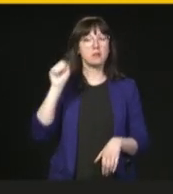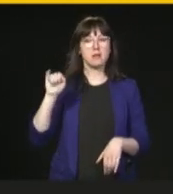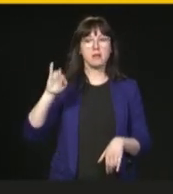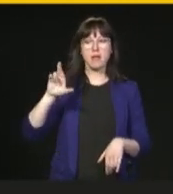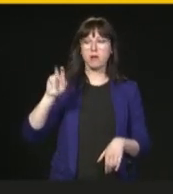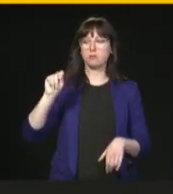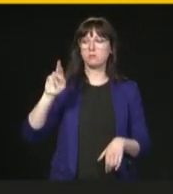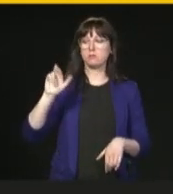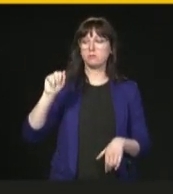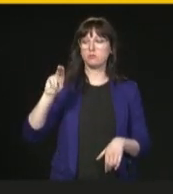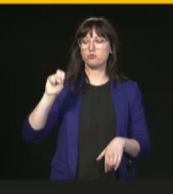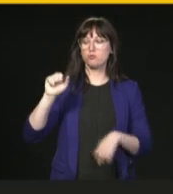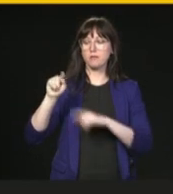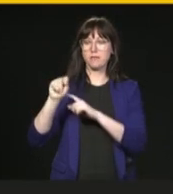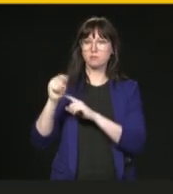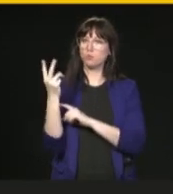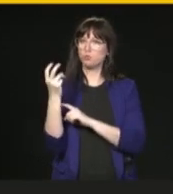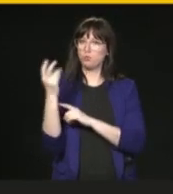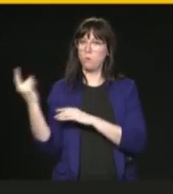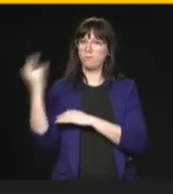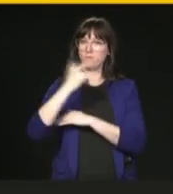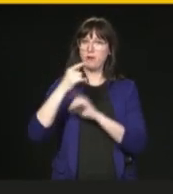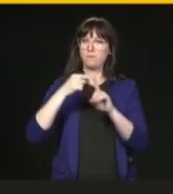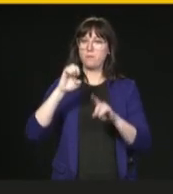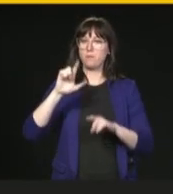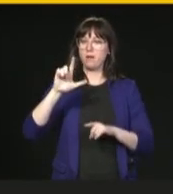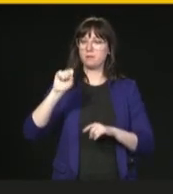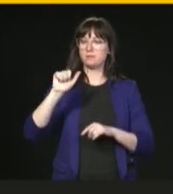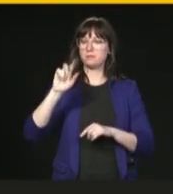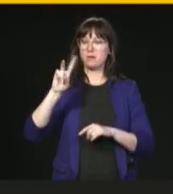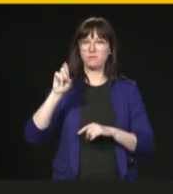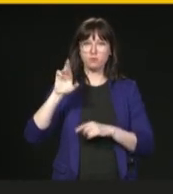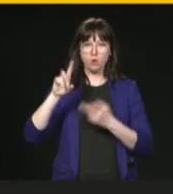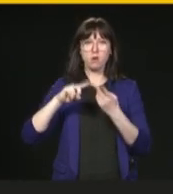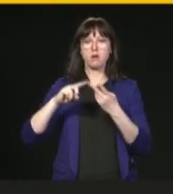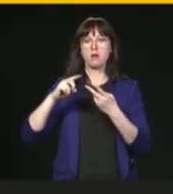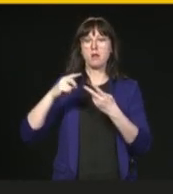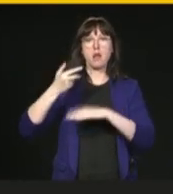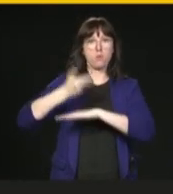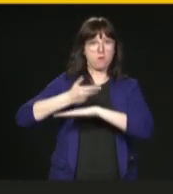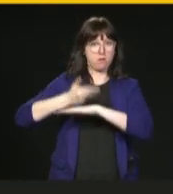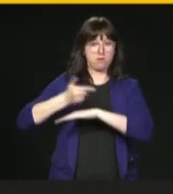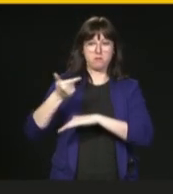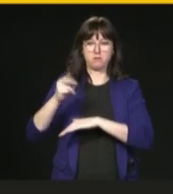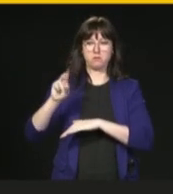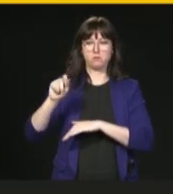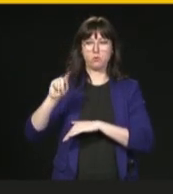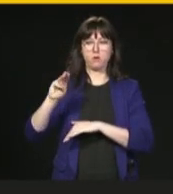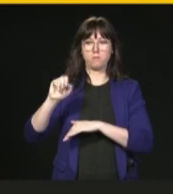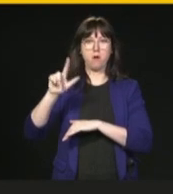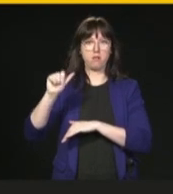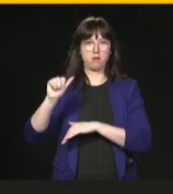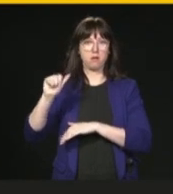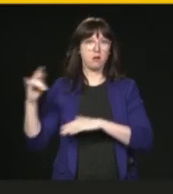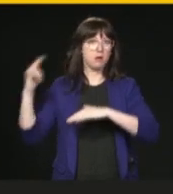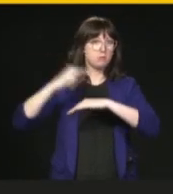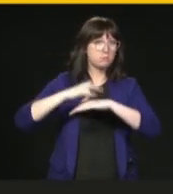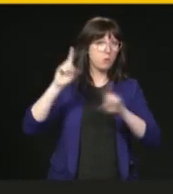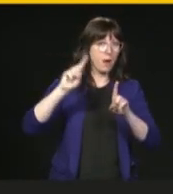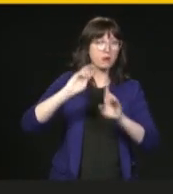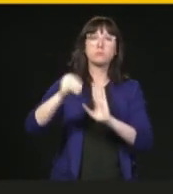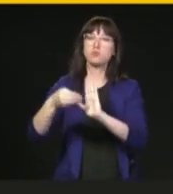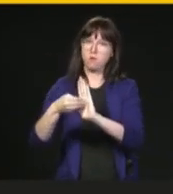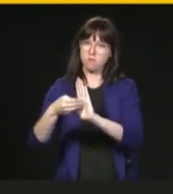Transat announced 2 other flights leaving from El Salvador and Guatemala for Montreal. At the